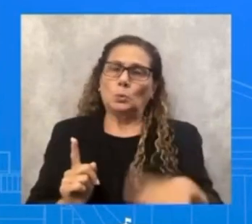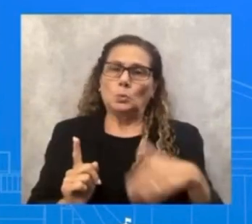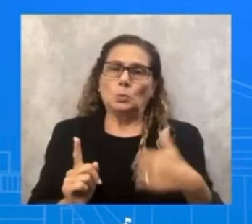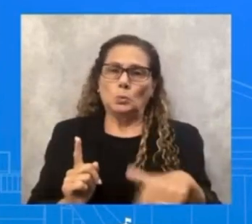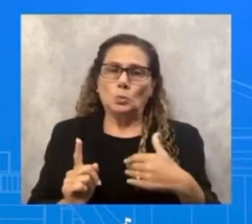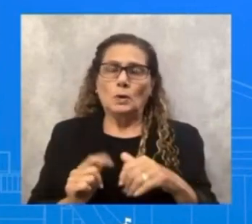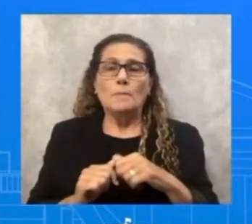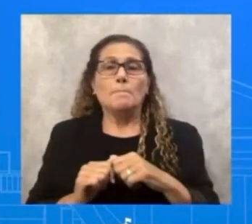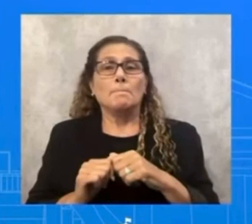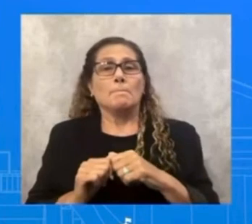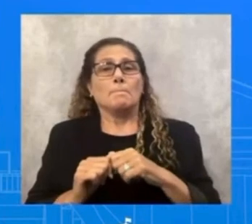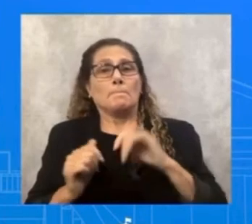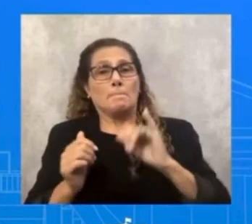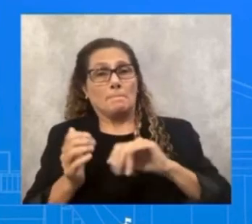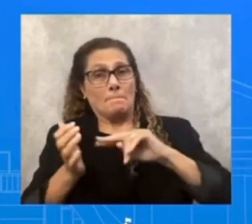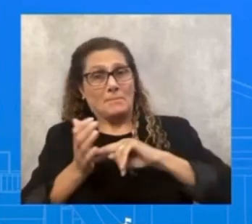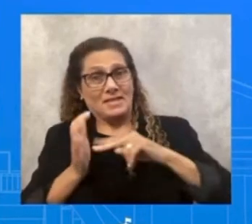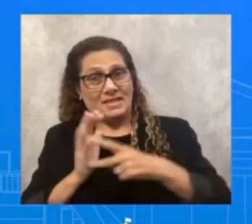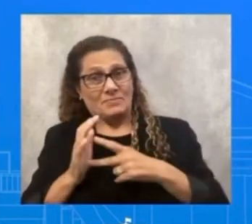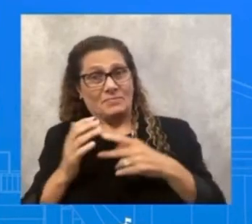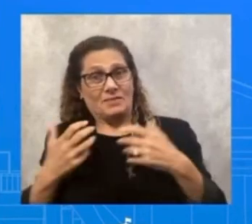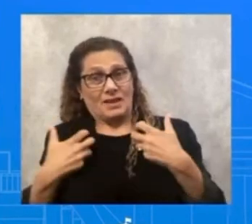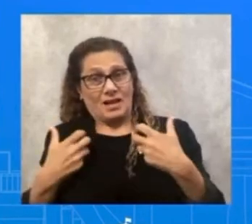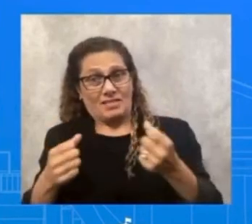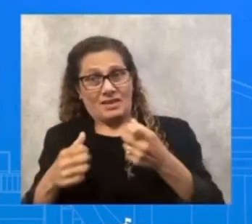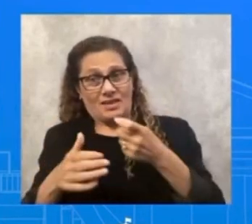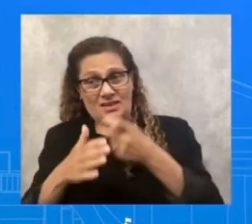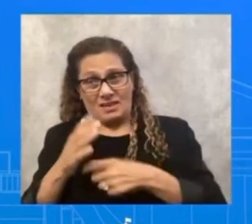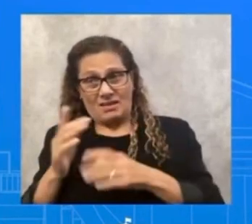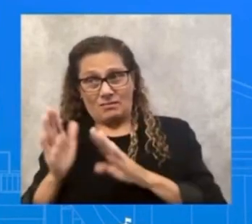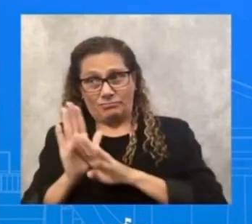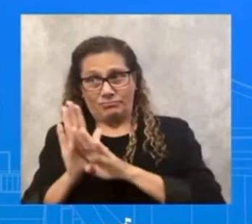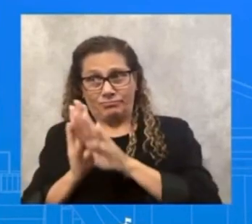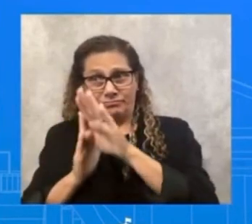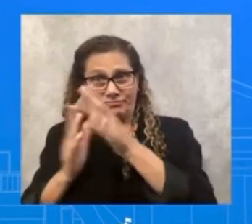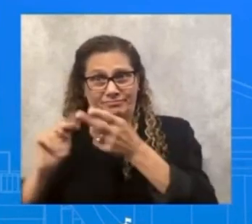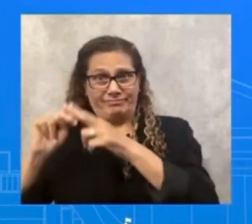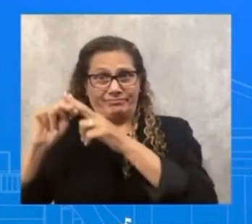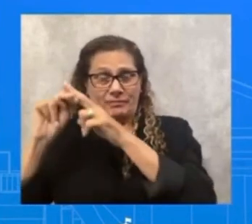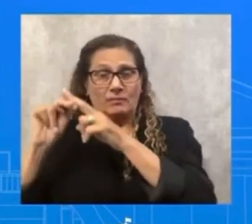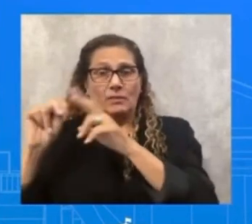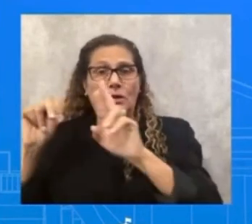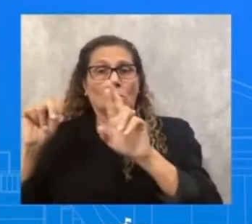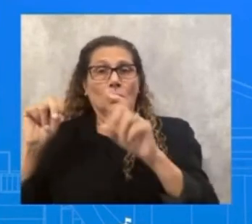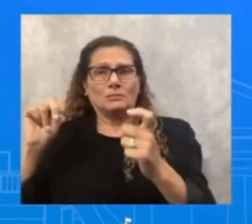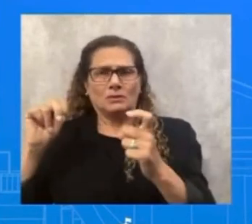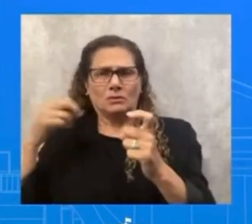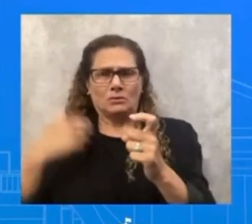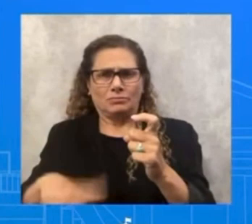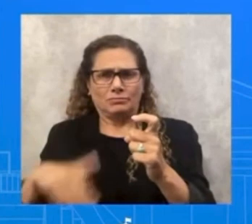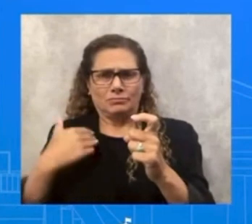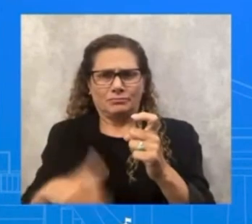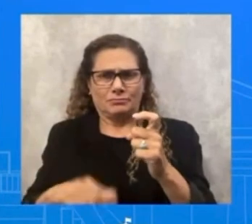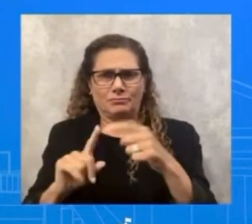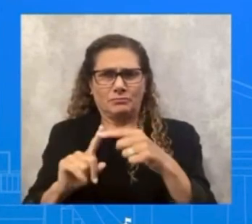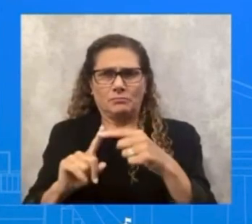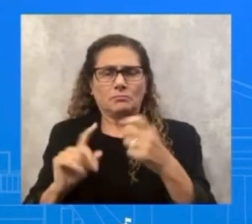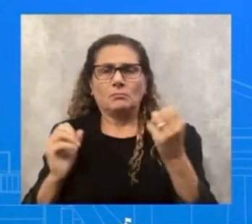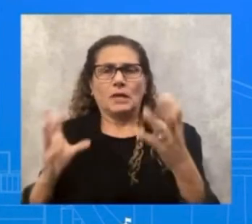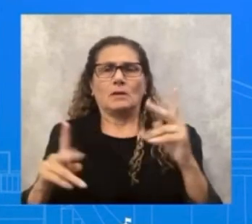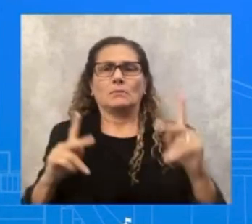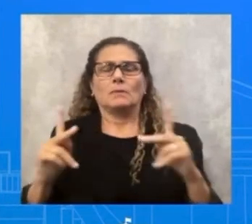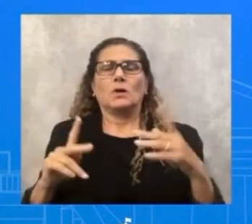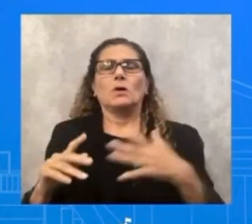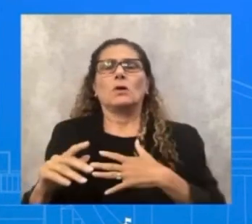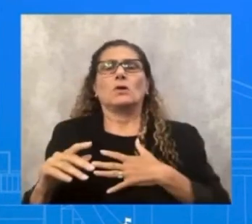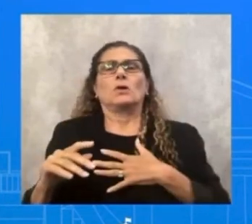driving healthcare costs up. And I'd say prescription drug costs are very resonant with the American people, and that is why